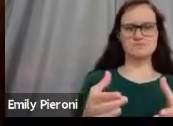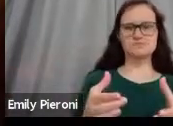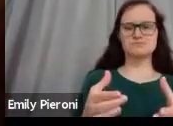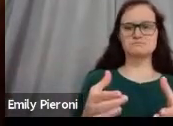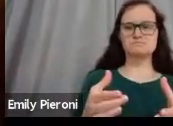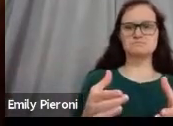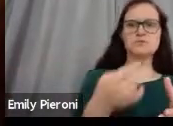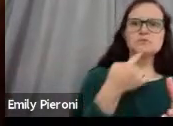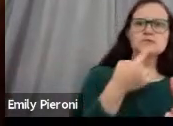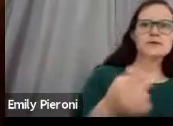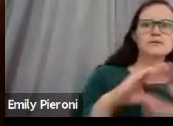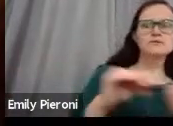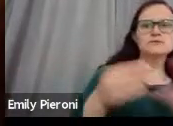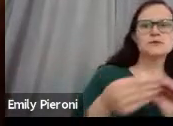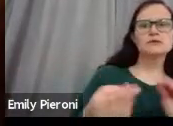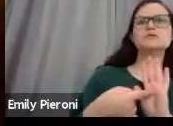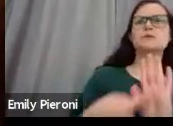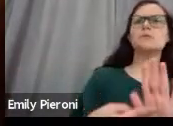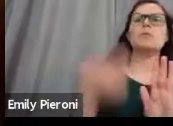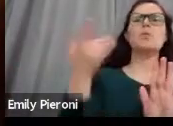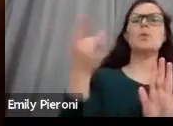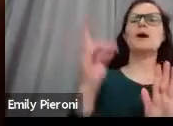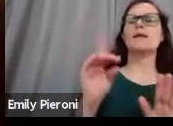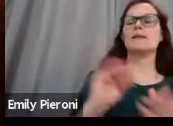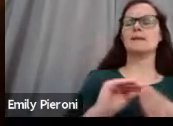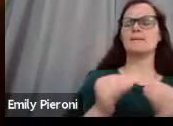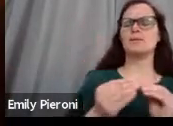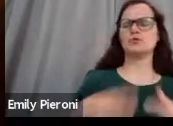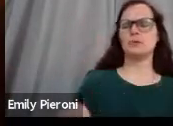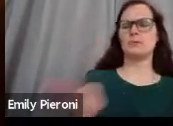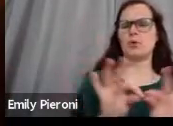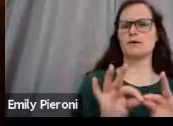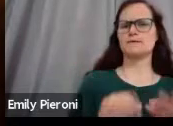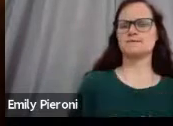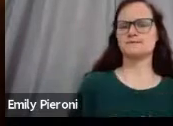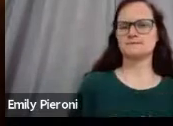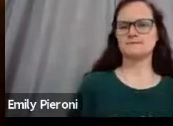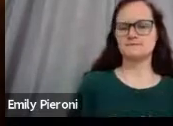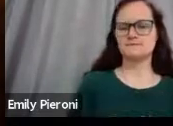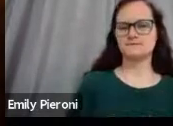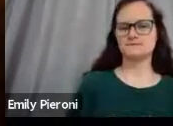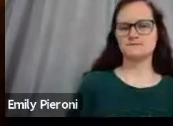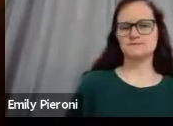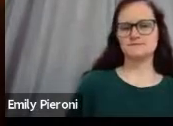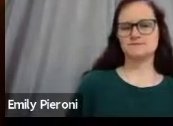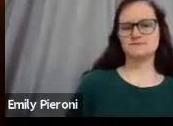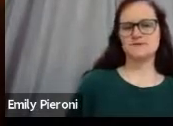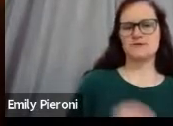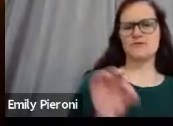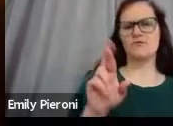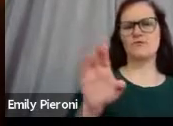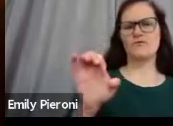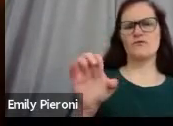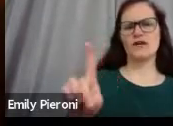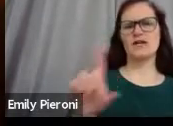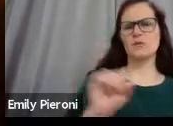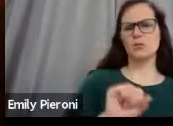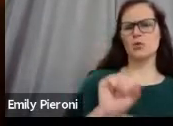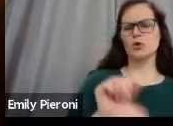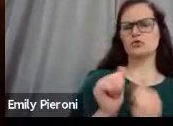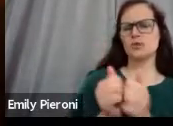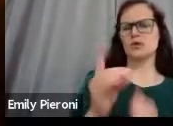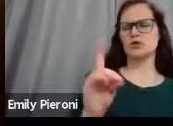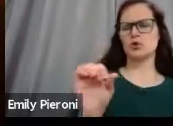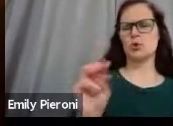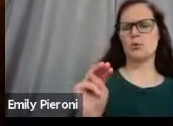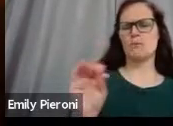meaningful. Another one is from Brent Dykes, who he works with Domo, and they do a lot